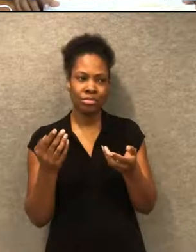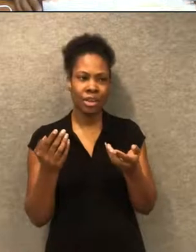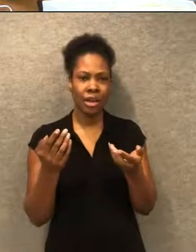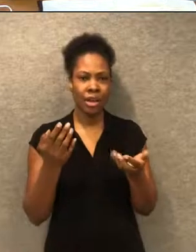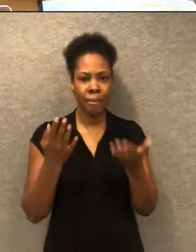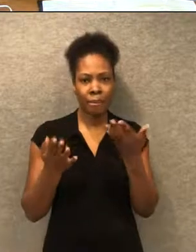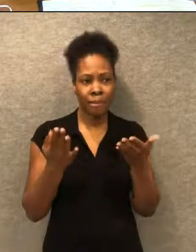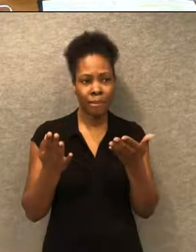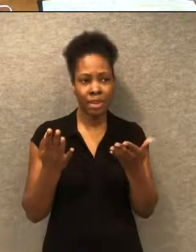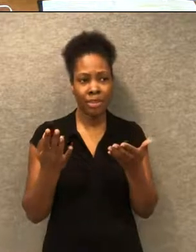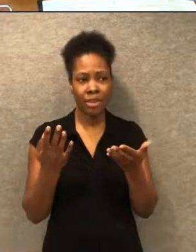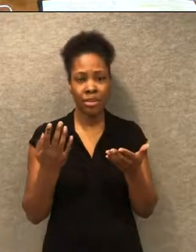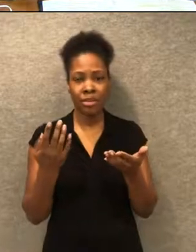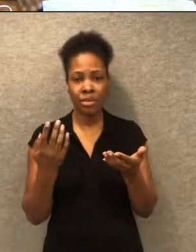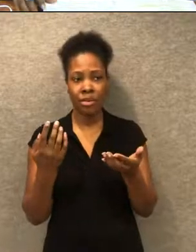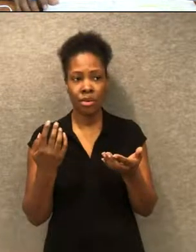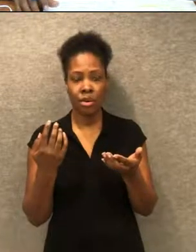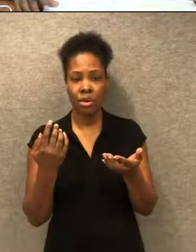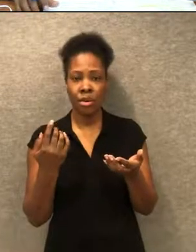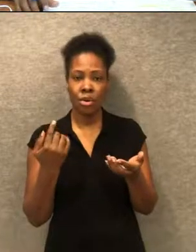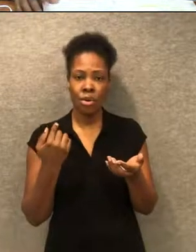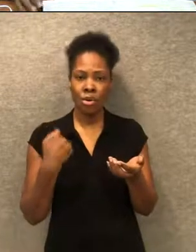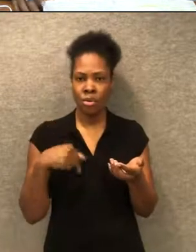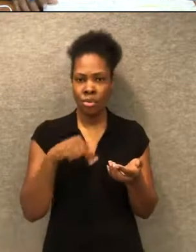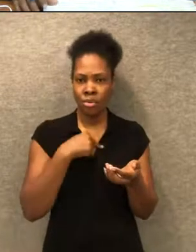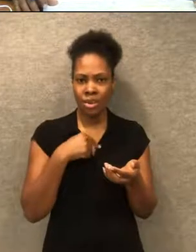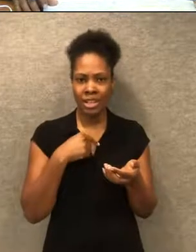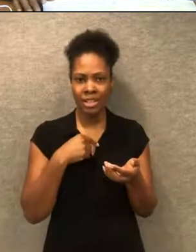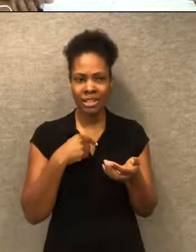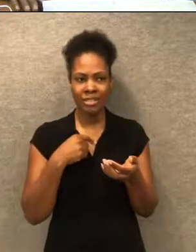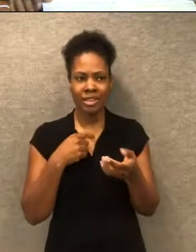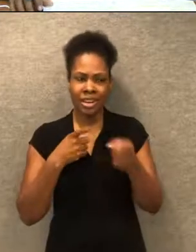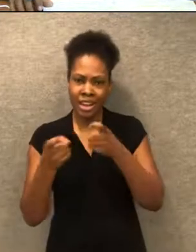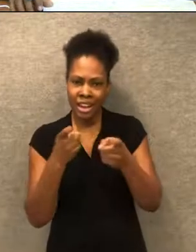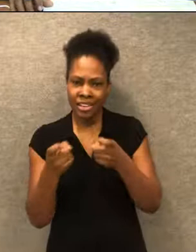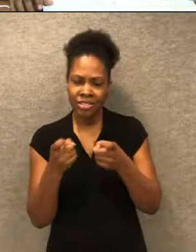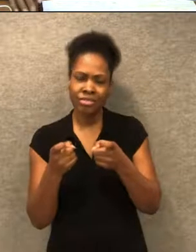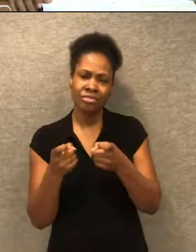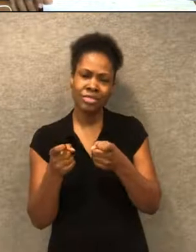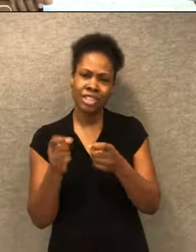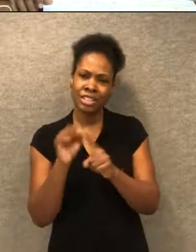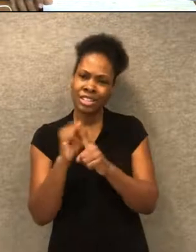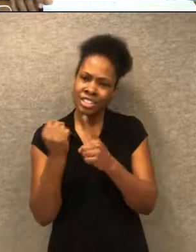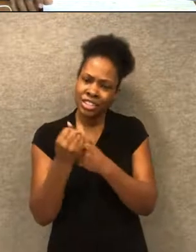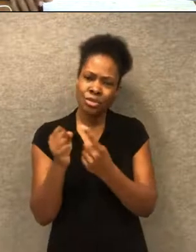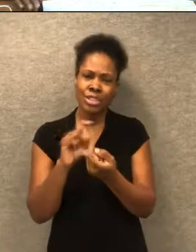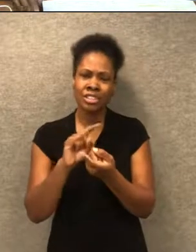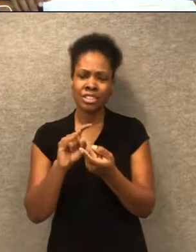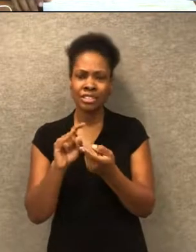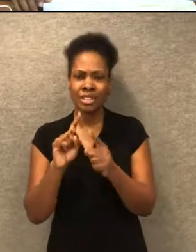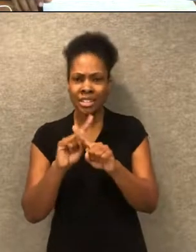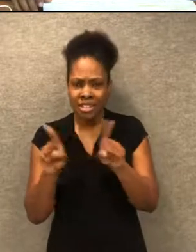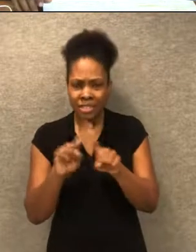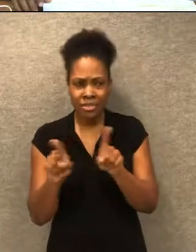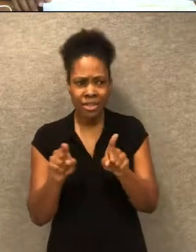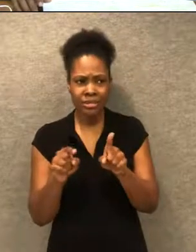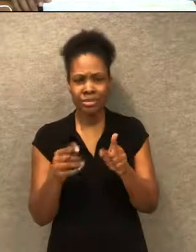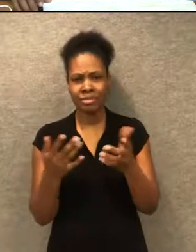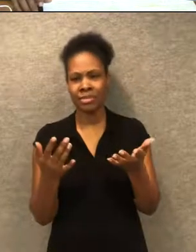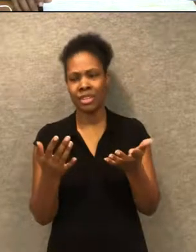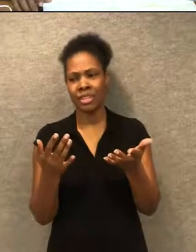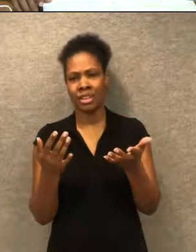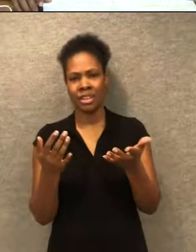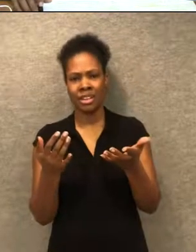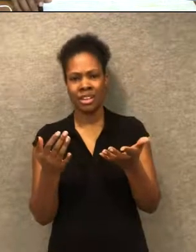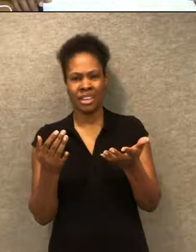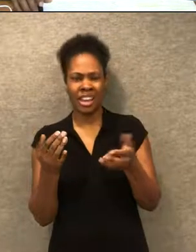taking this whole situation totally different, that these fireworks have disrupted individual's life. 1:30 in the morning, you're shooting